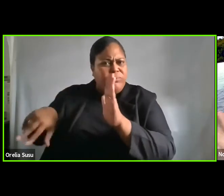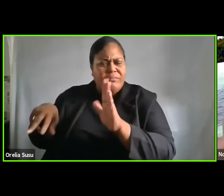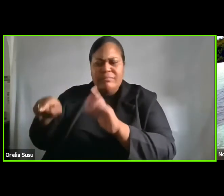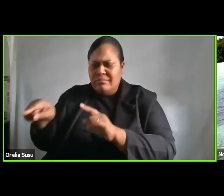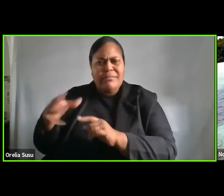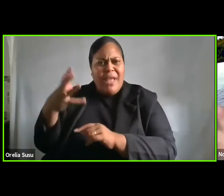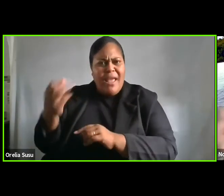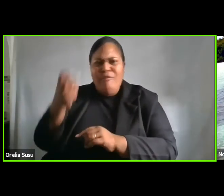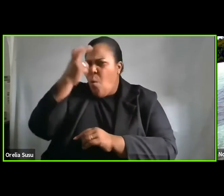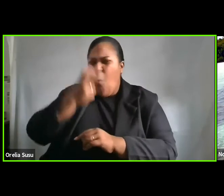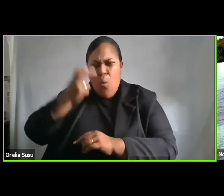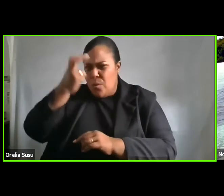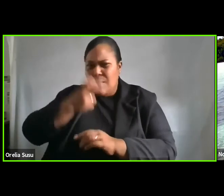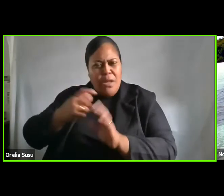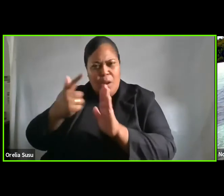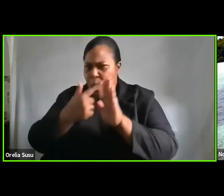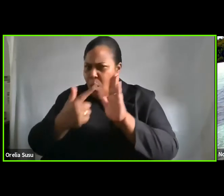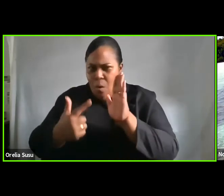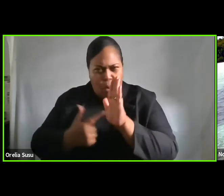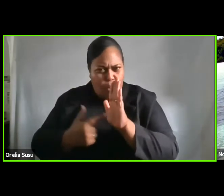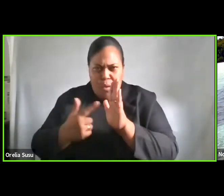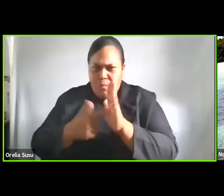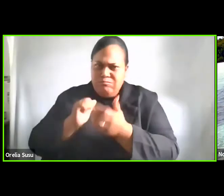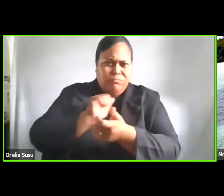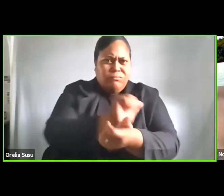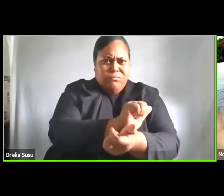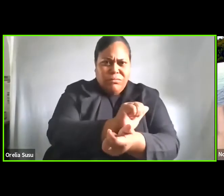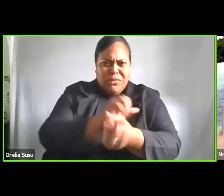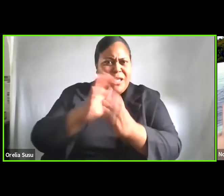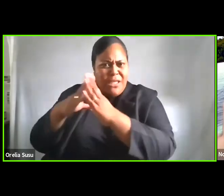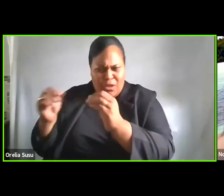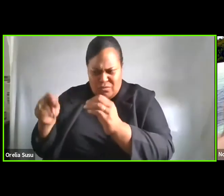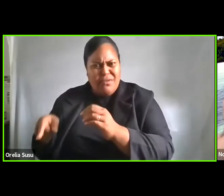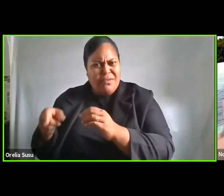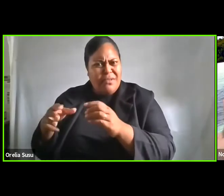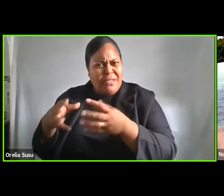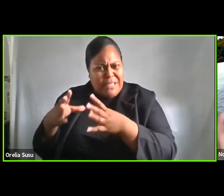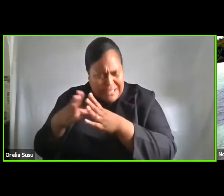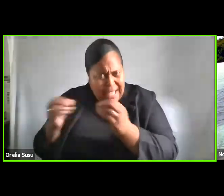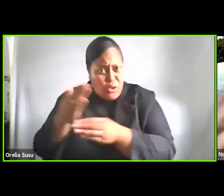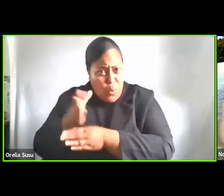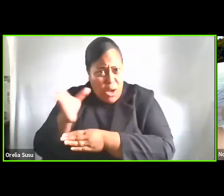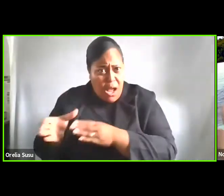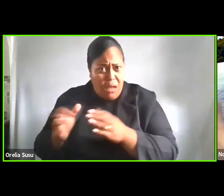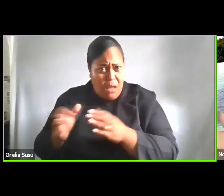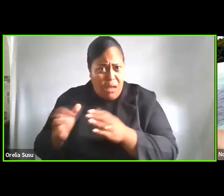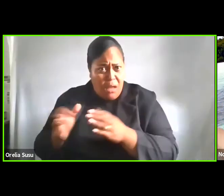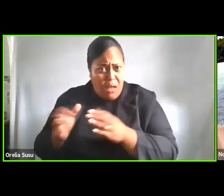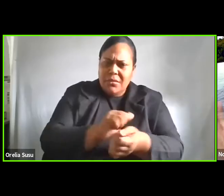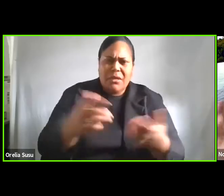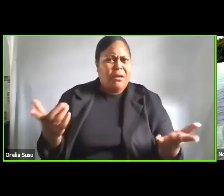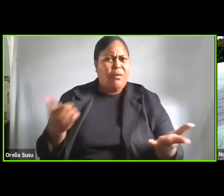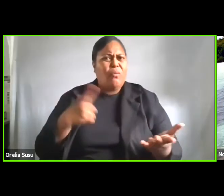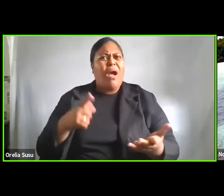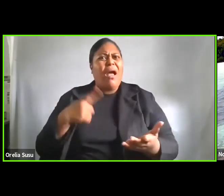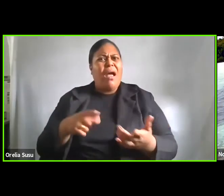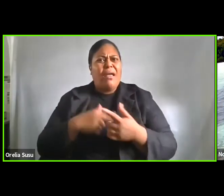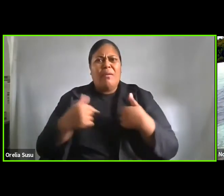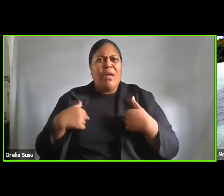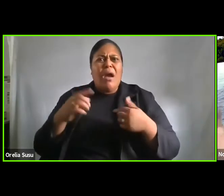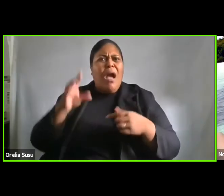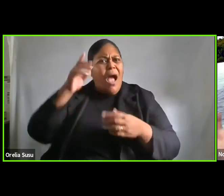old laws that came to us from colonizers, and they've been got rid of in those colonial countries, and we still holding on to them here in the Pacific.